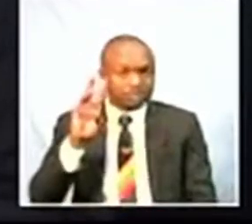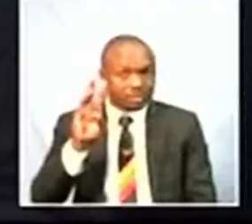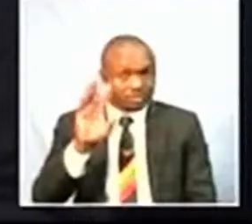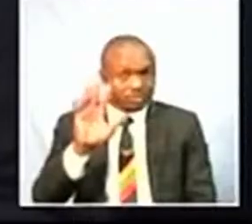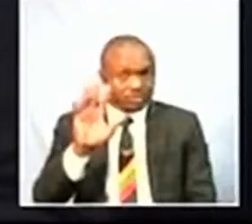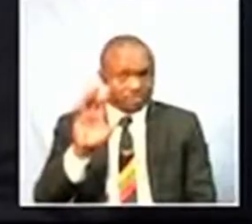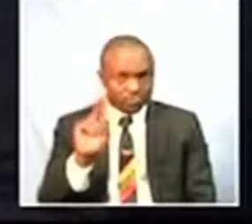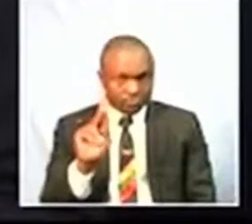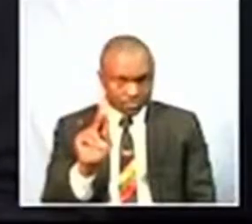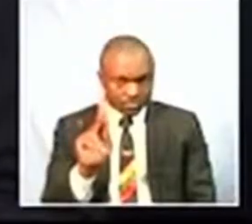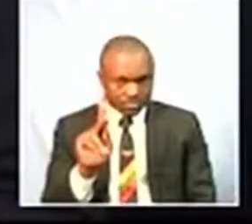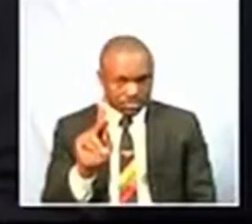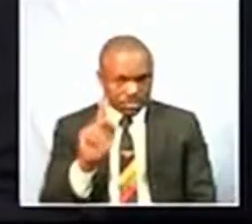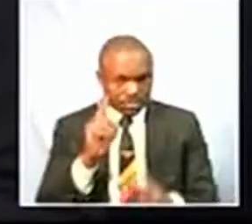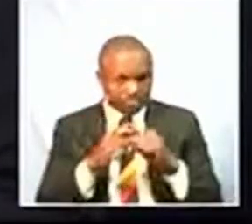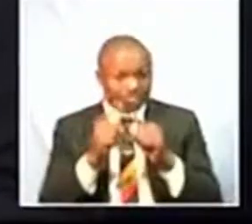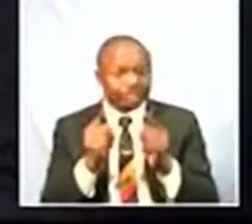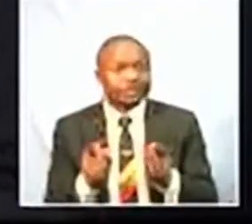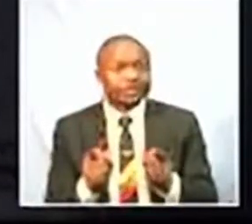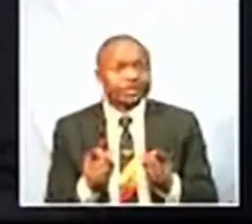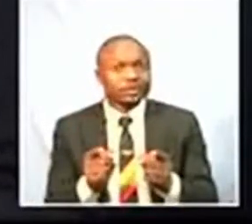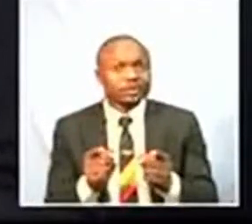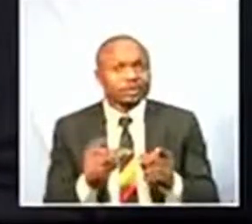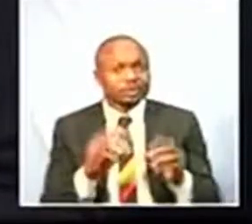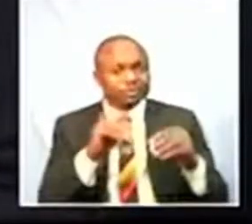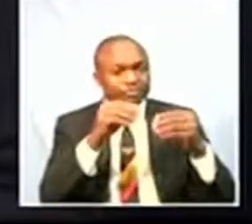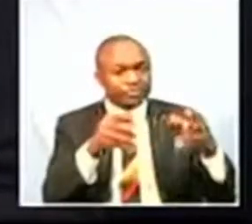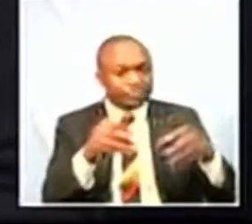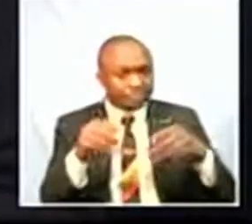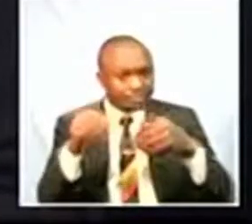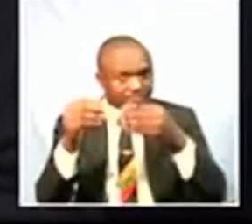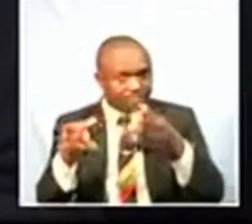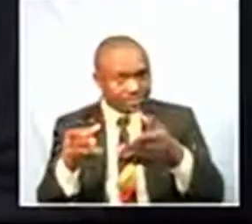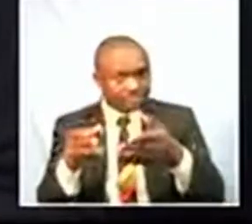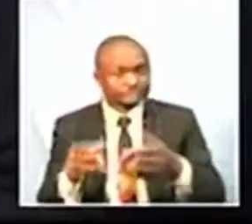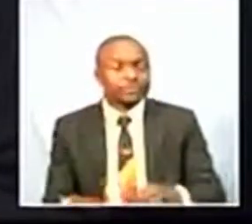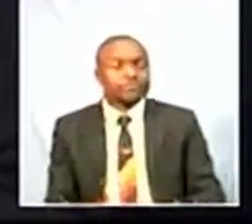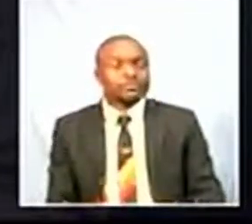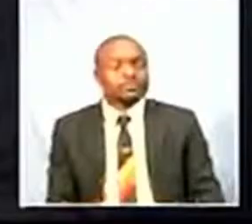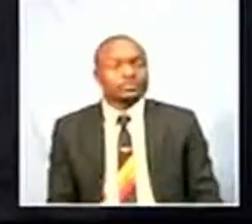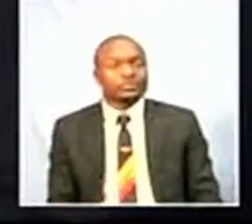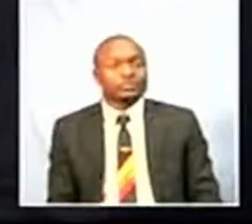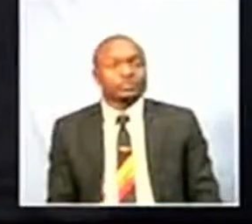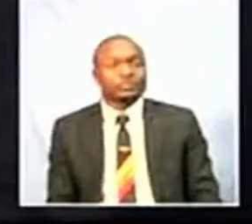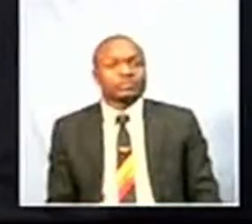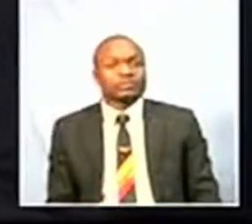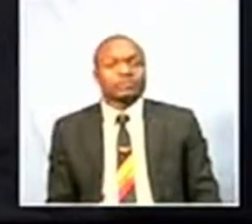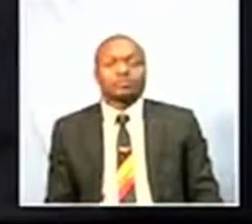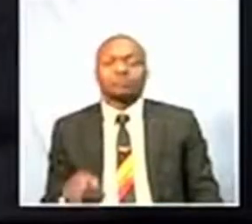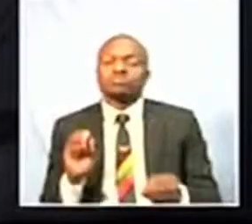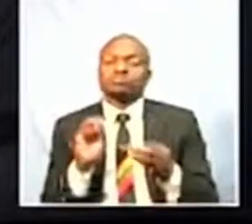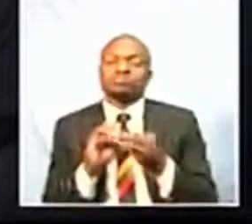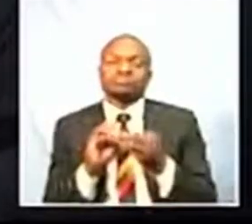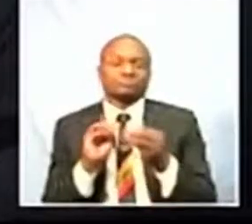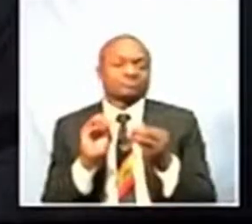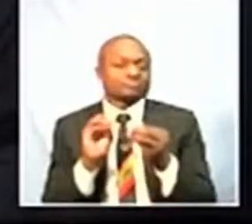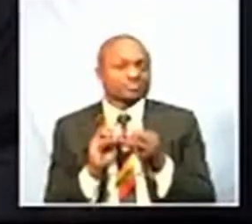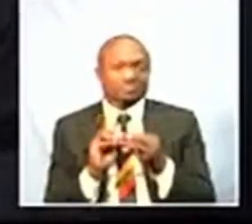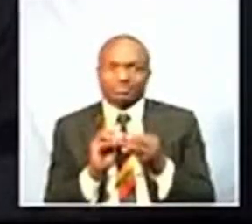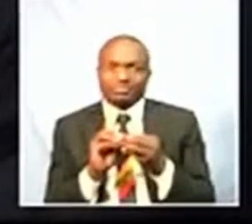2,143,065 kwacha, but the disbursements, they went in excess